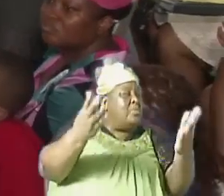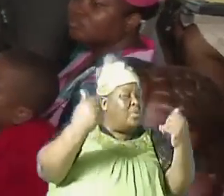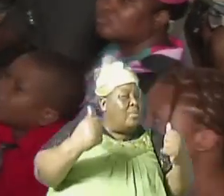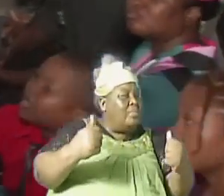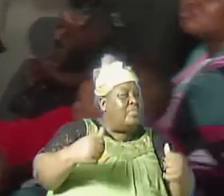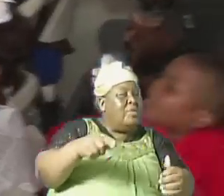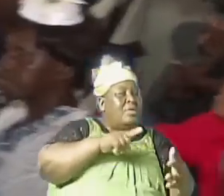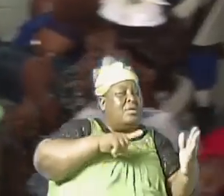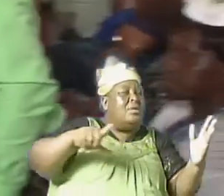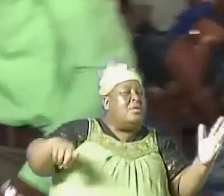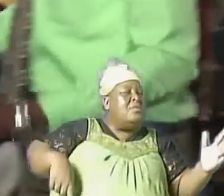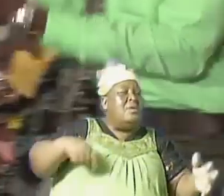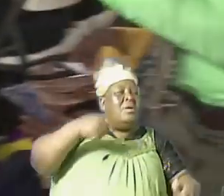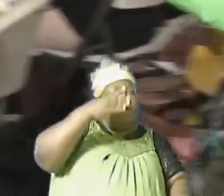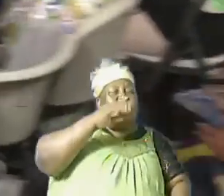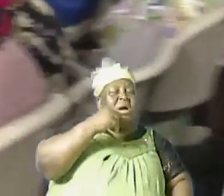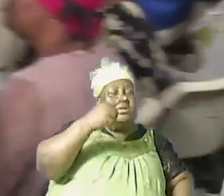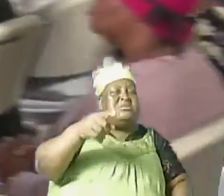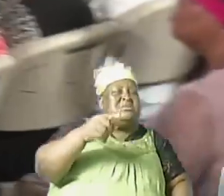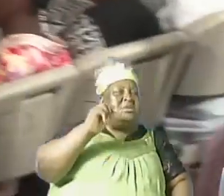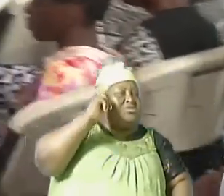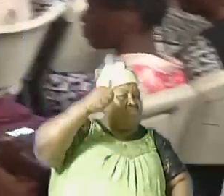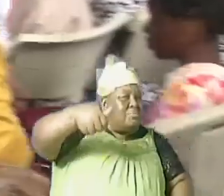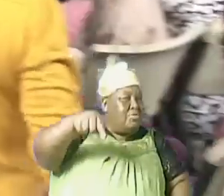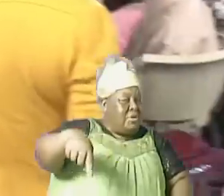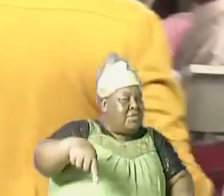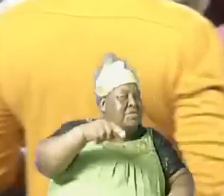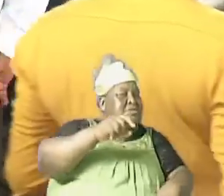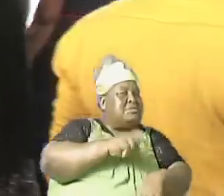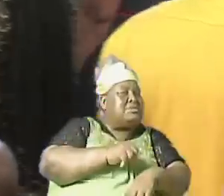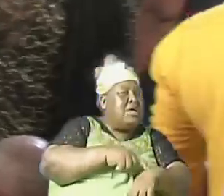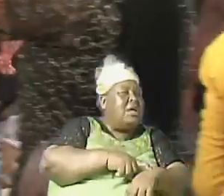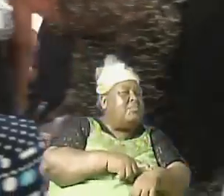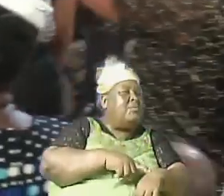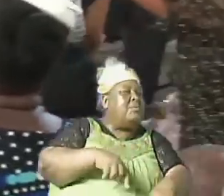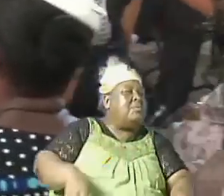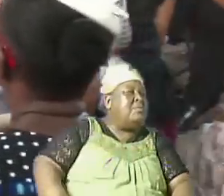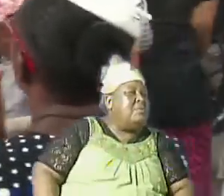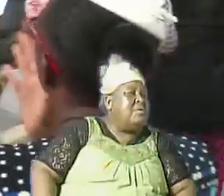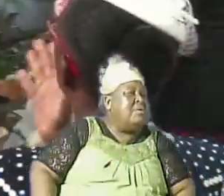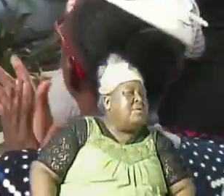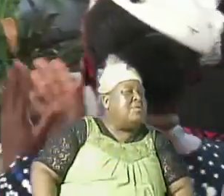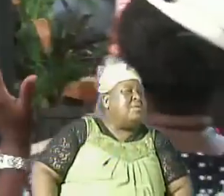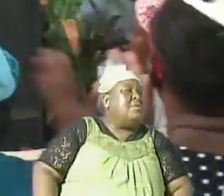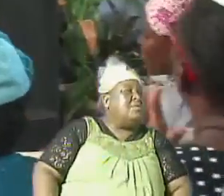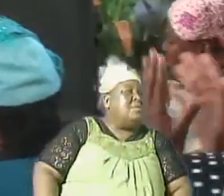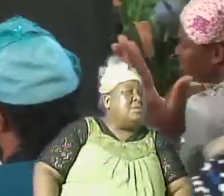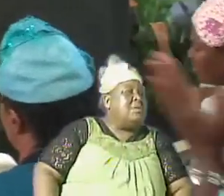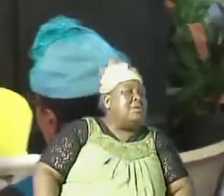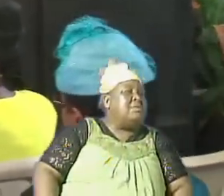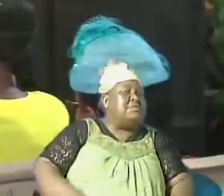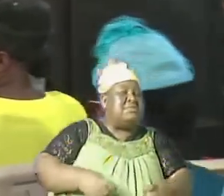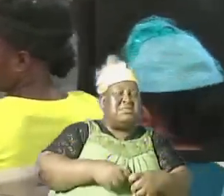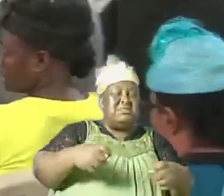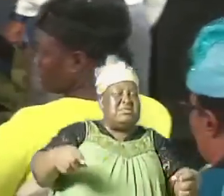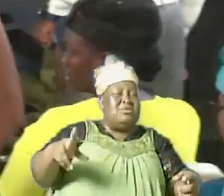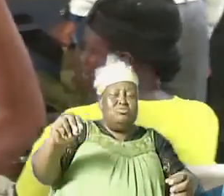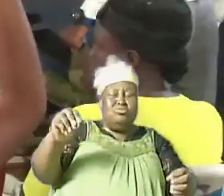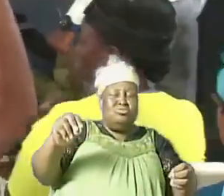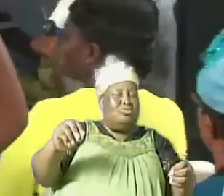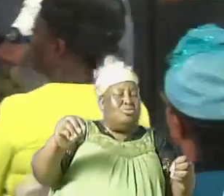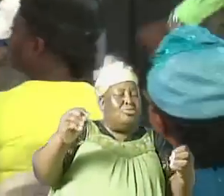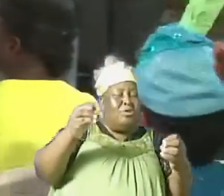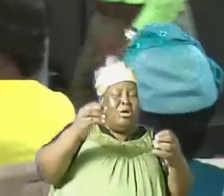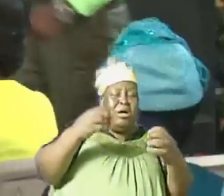The Lord God said, tomorrow, this time, sin will no longer have